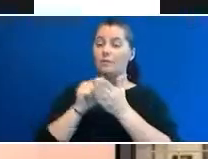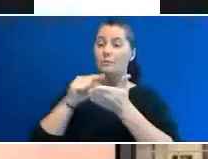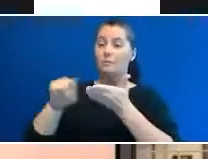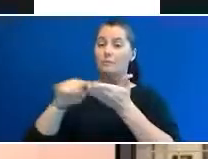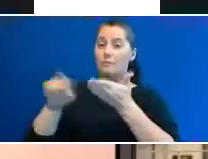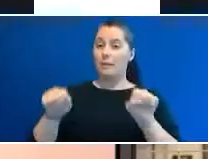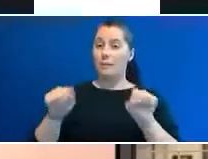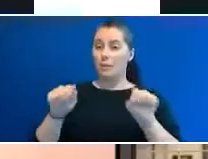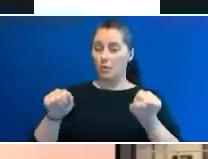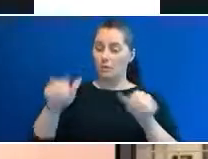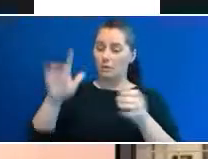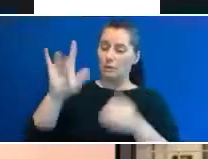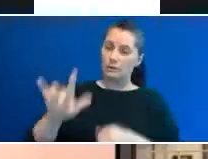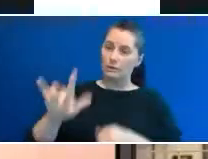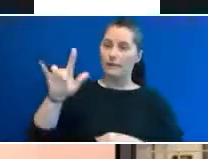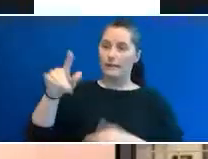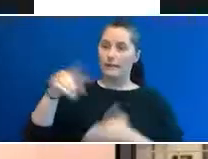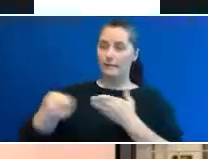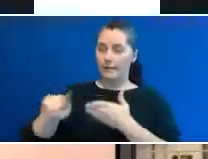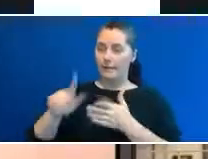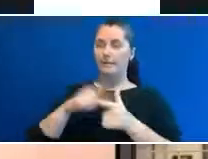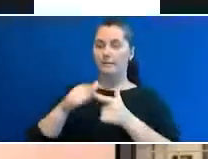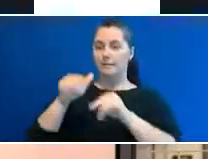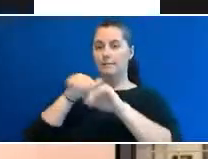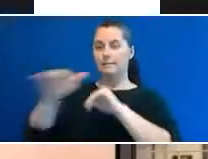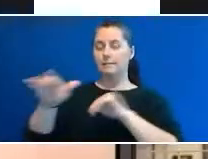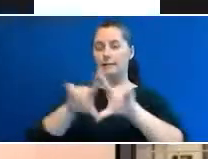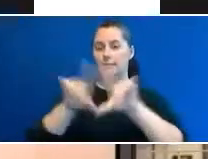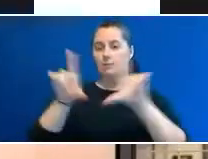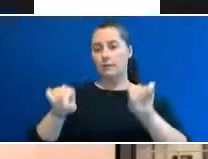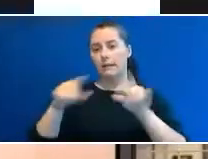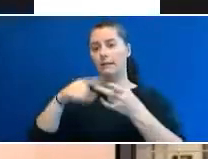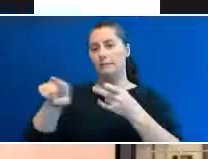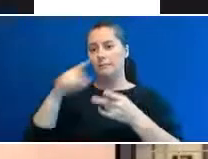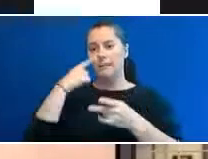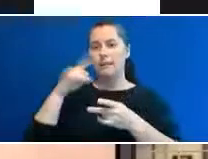click pay, and we'll send out the check, pay for shipping, as well as